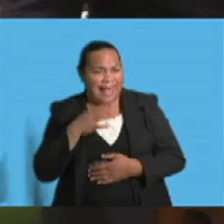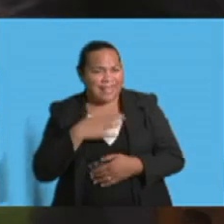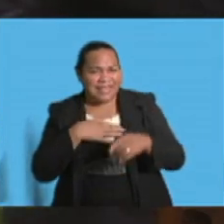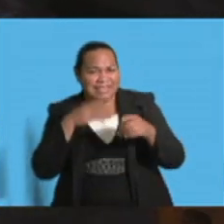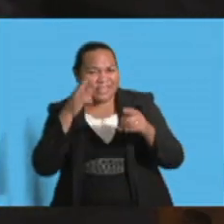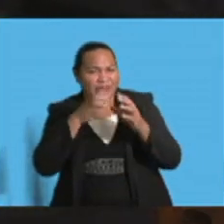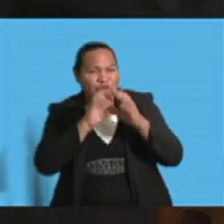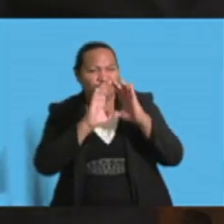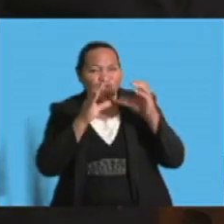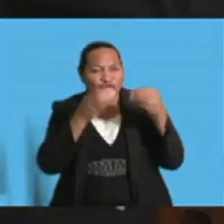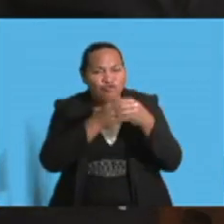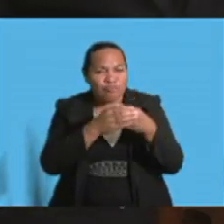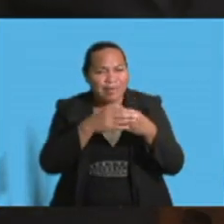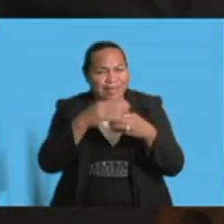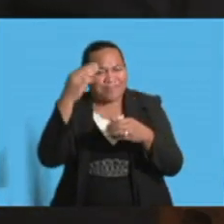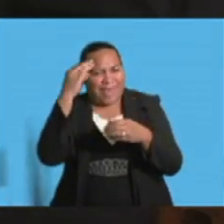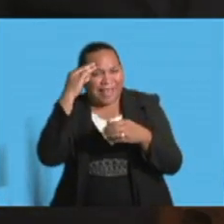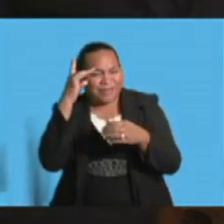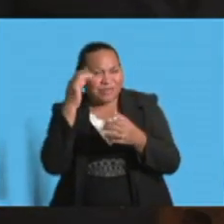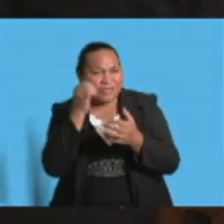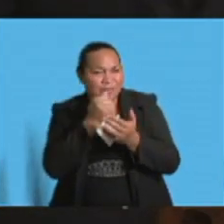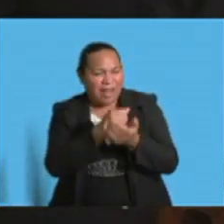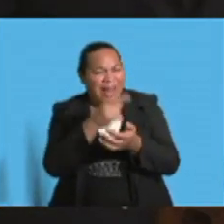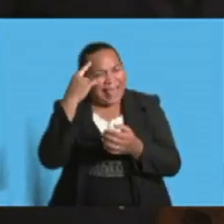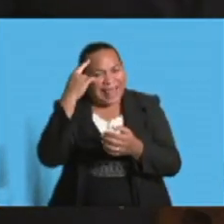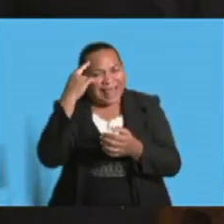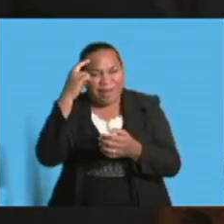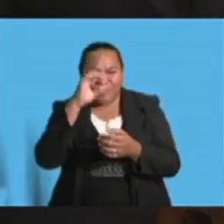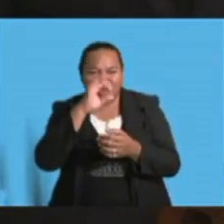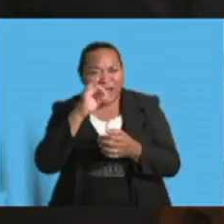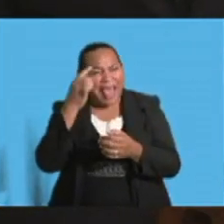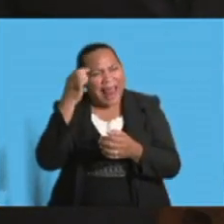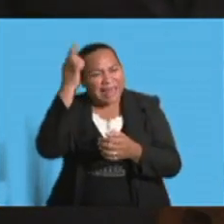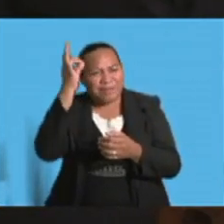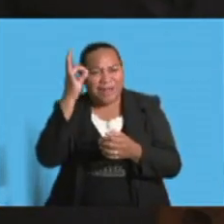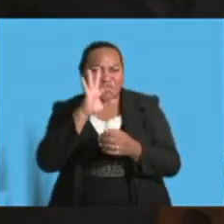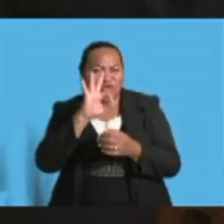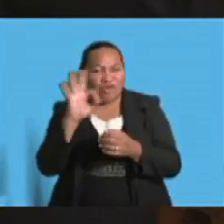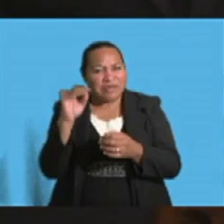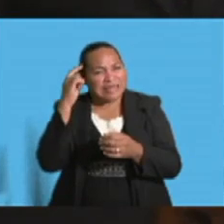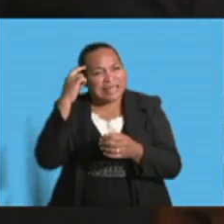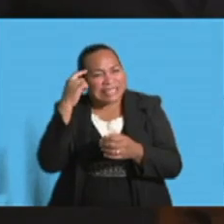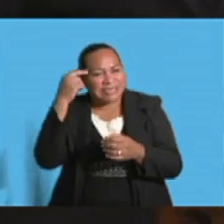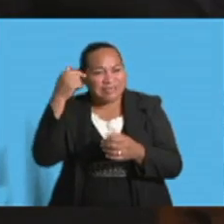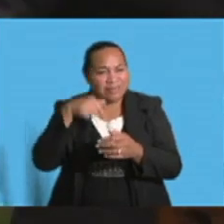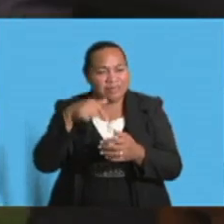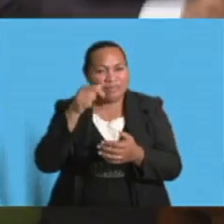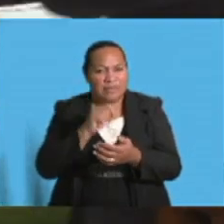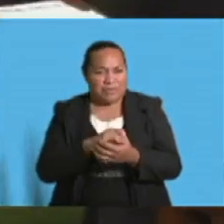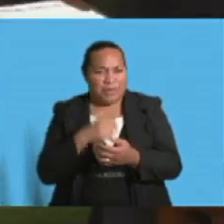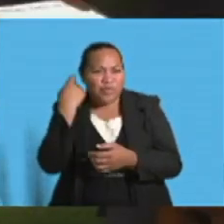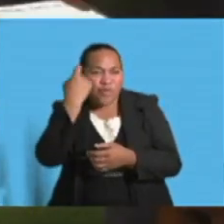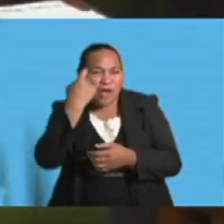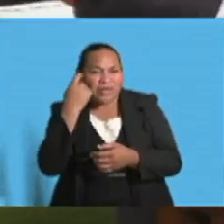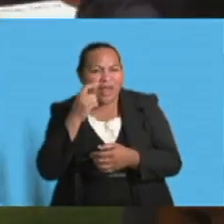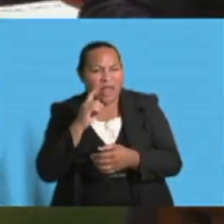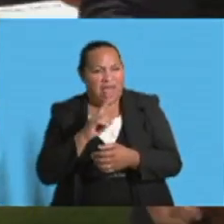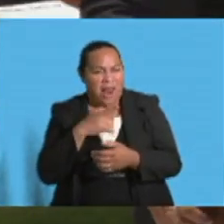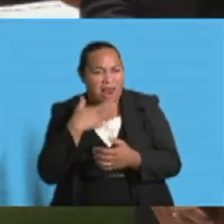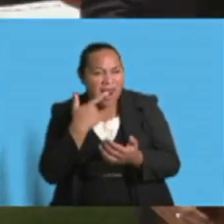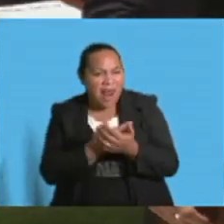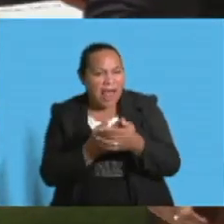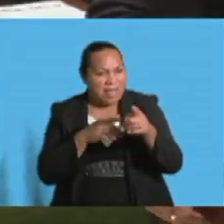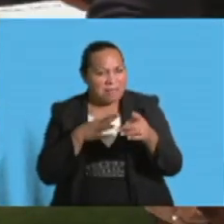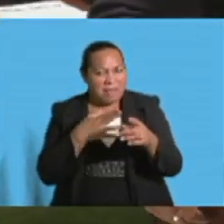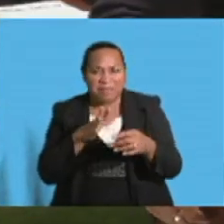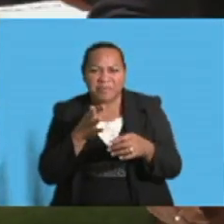mentality and their support of intellectual absence, but I worry about what lies and nonsense they must be feeding the public